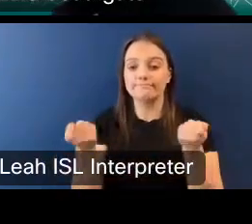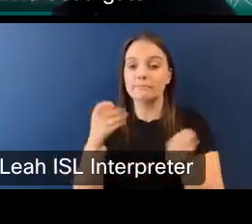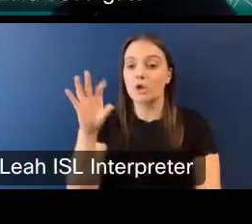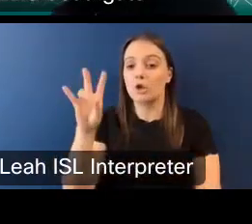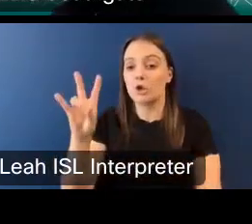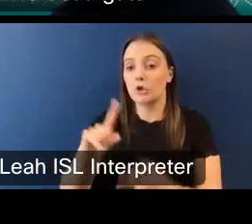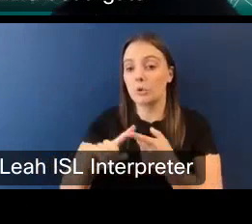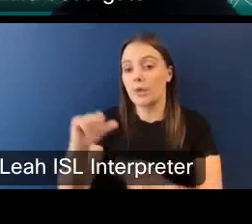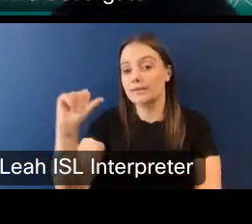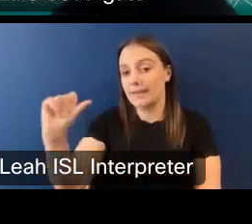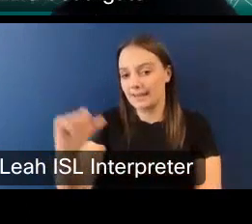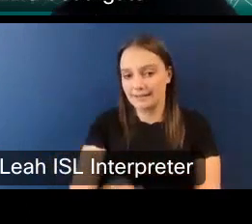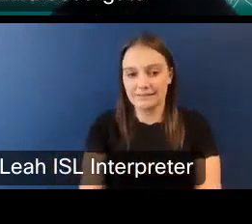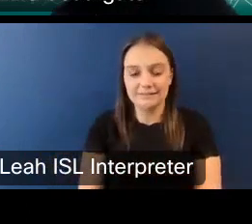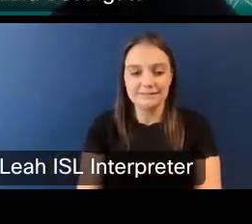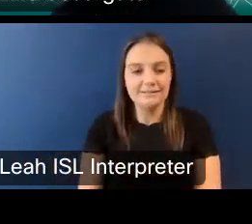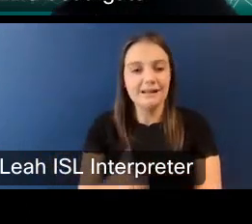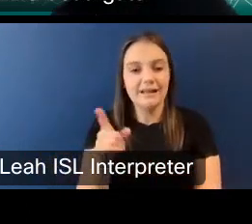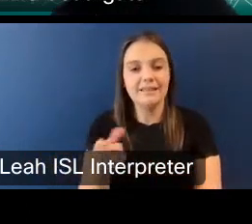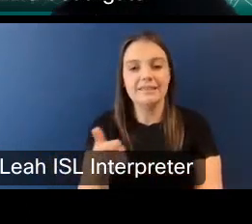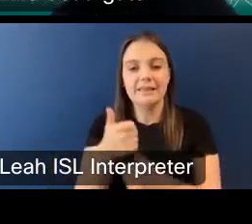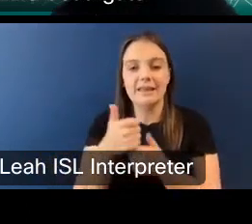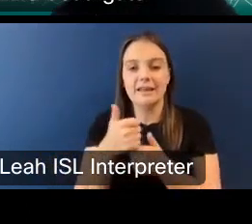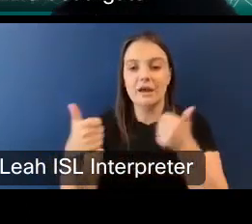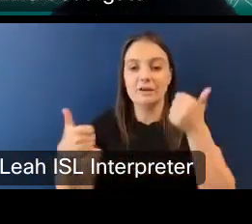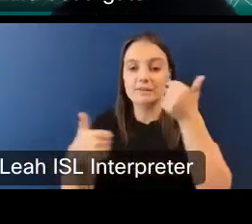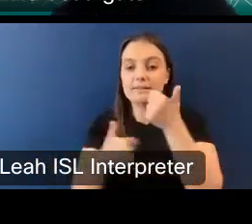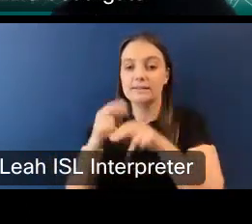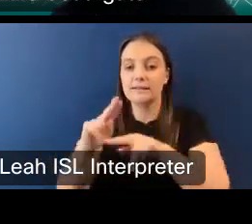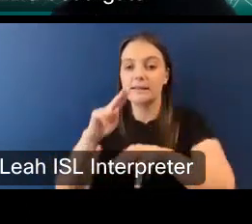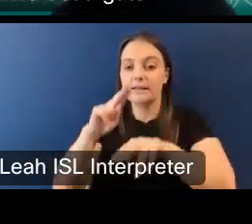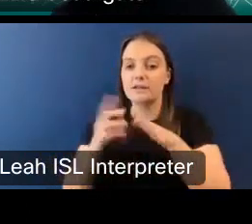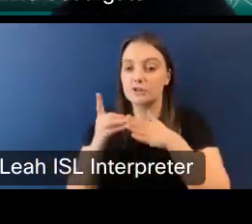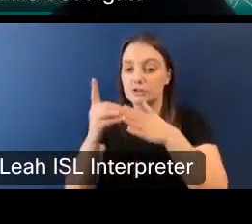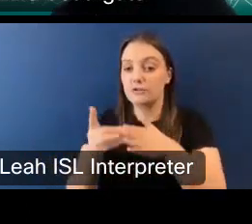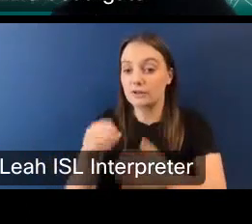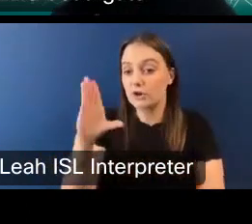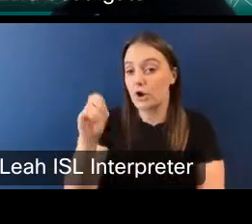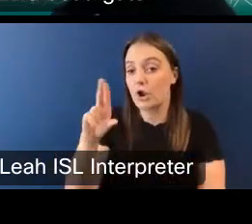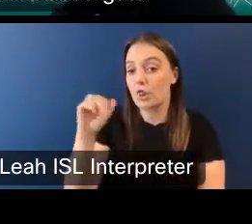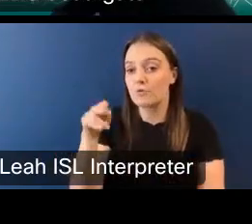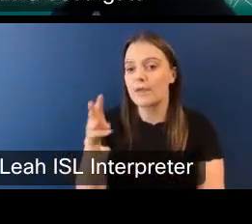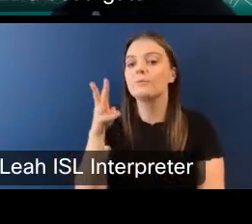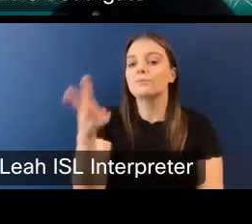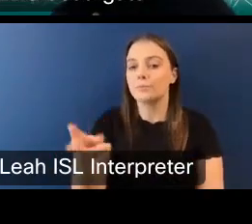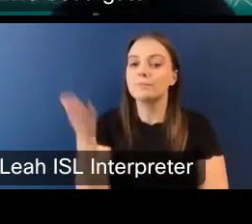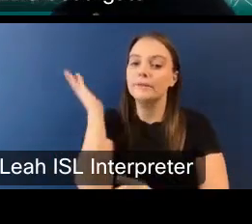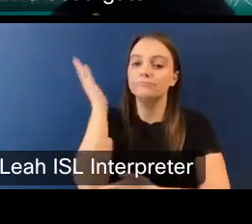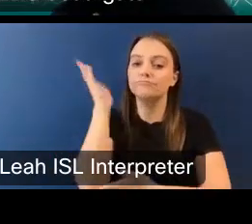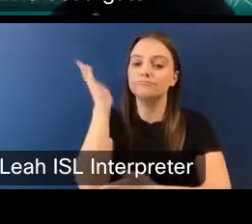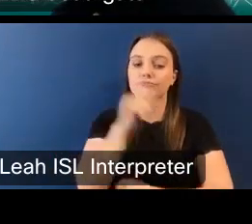very ably by our Assistant National Director, Lorraine Schwanberg, who will also be part of the speaking panel today. Thank